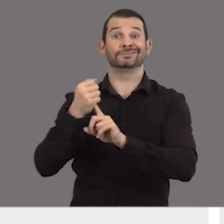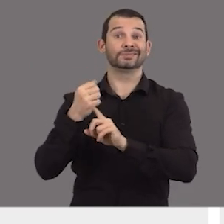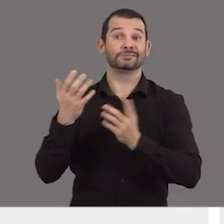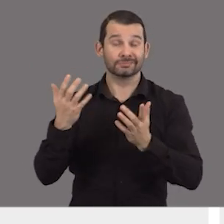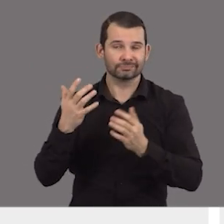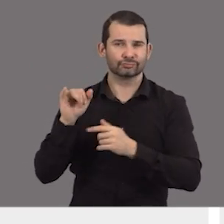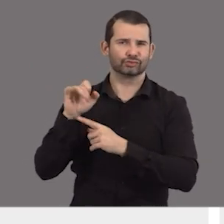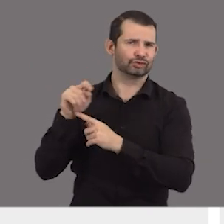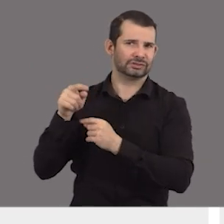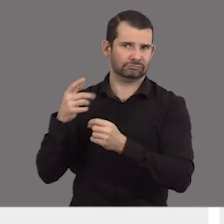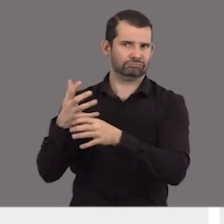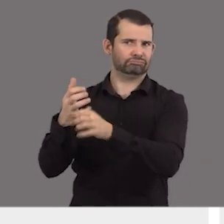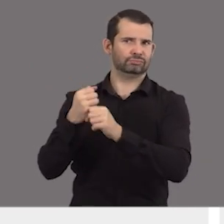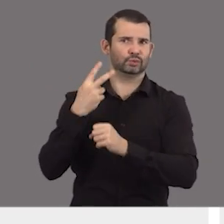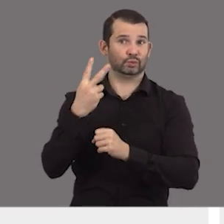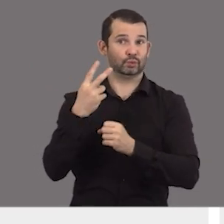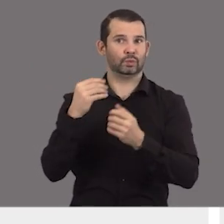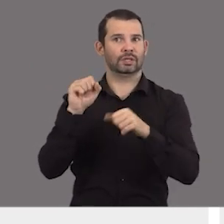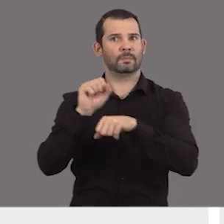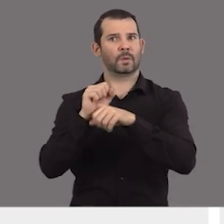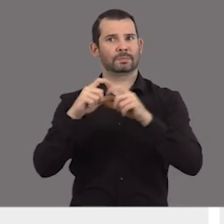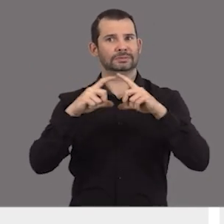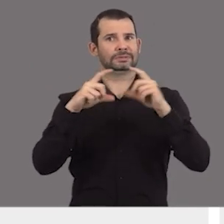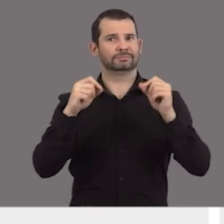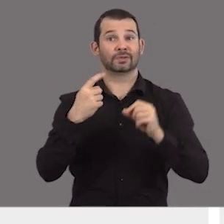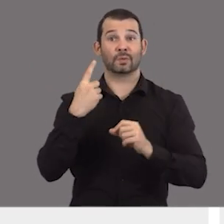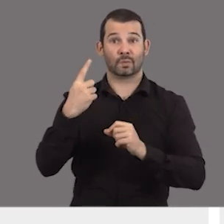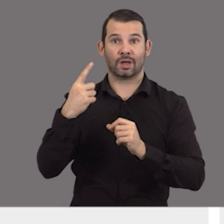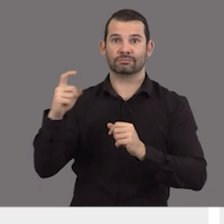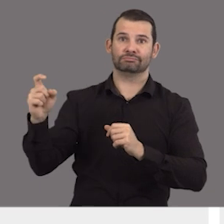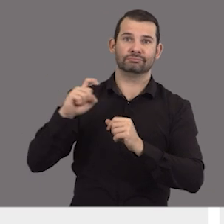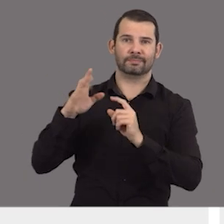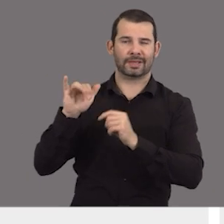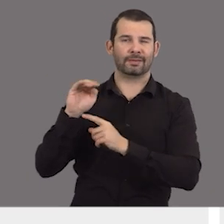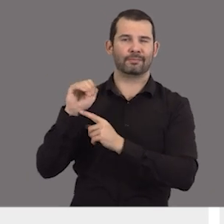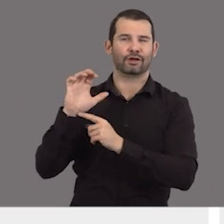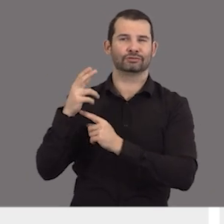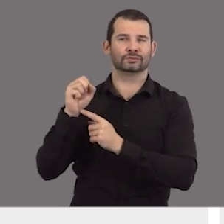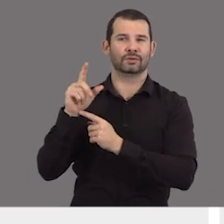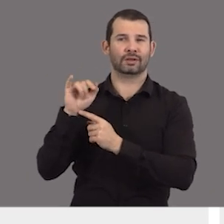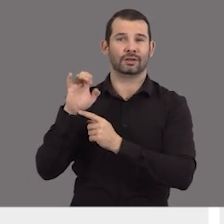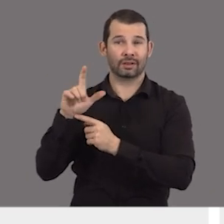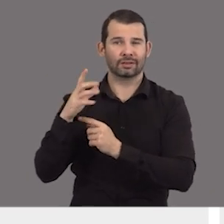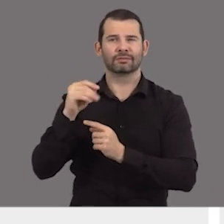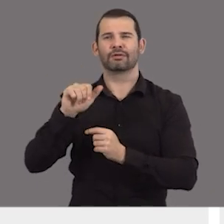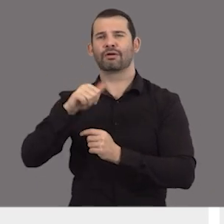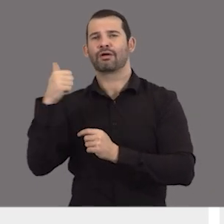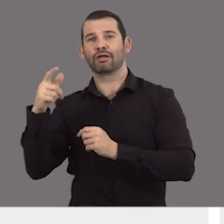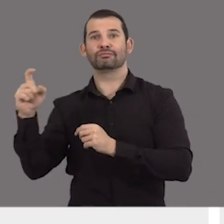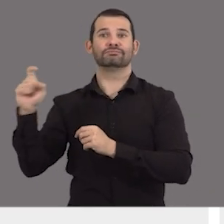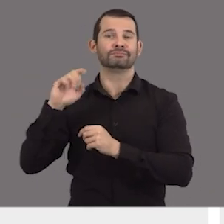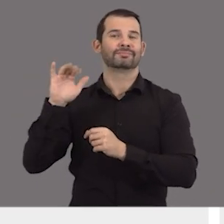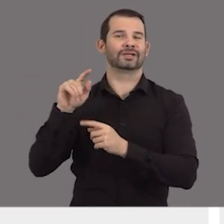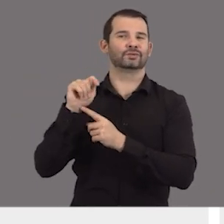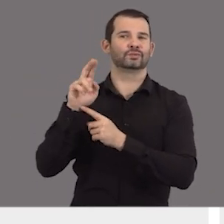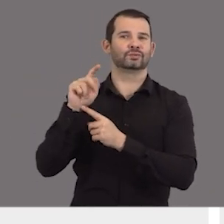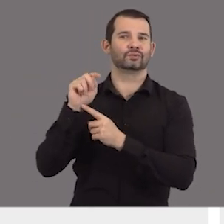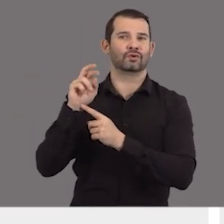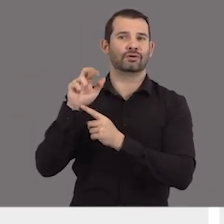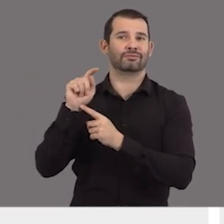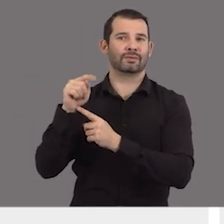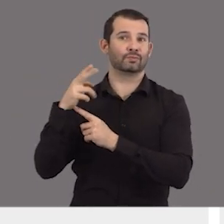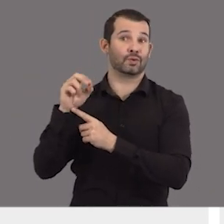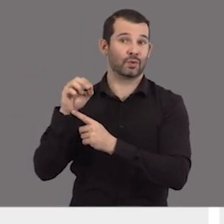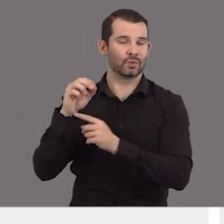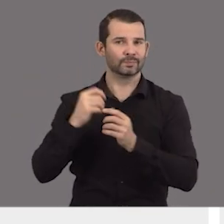In this case, Jeet received 2 employment slips, one issued by Marché Soleil and the other issued by